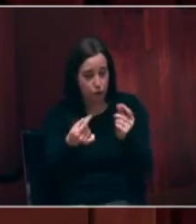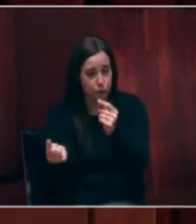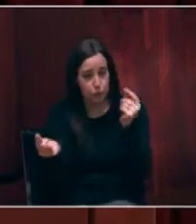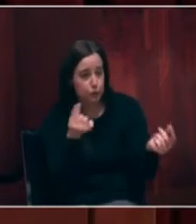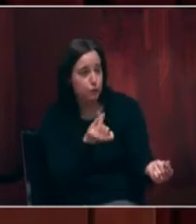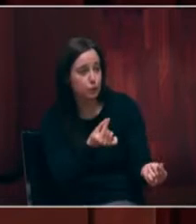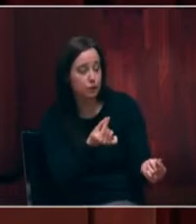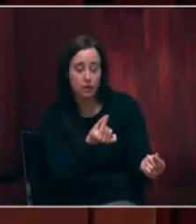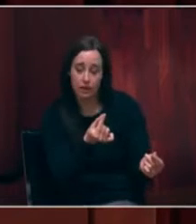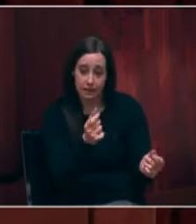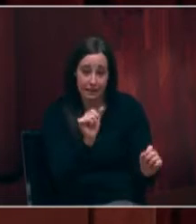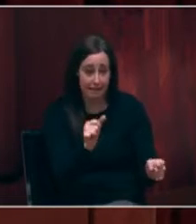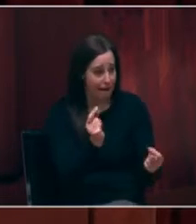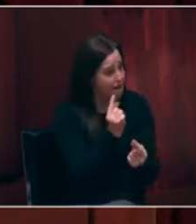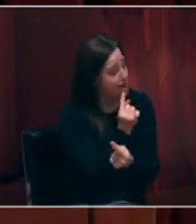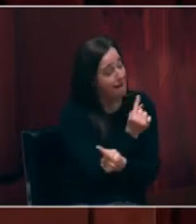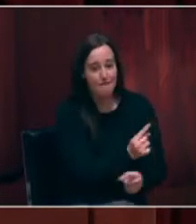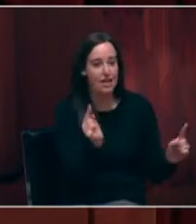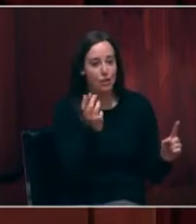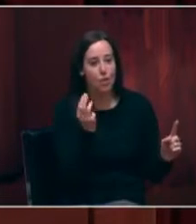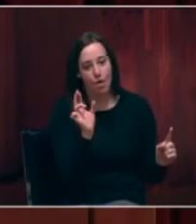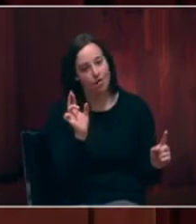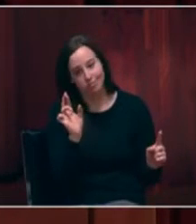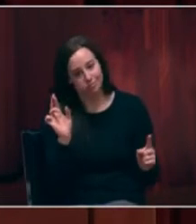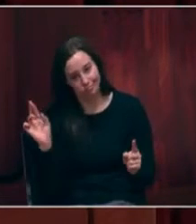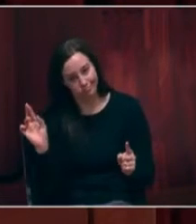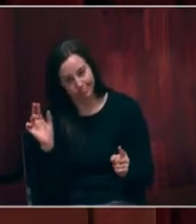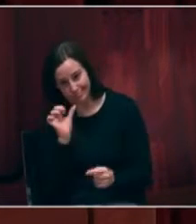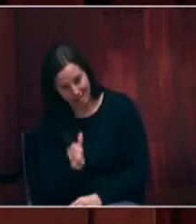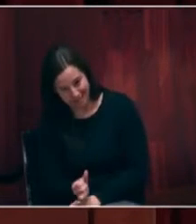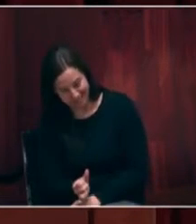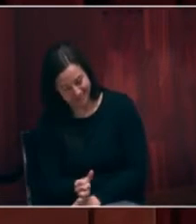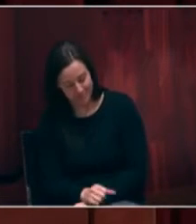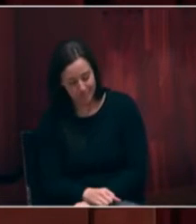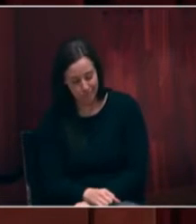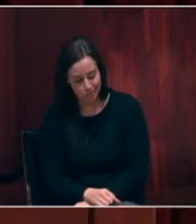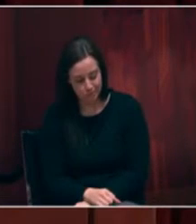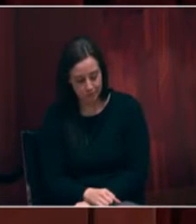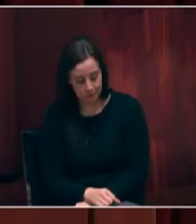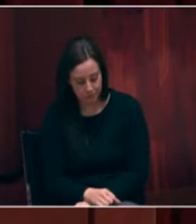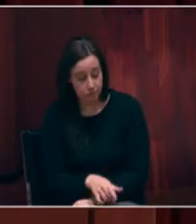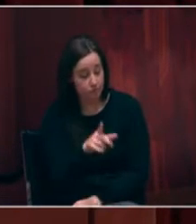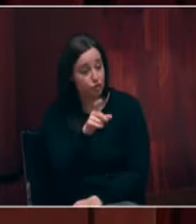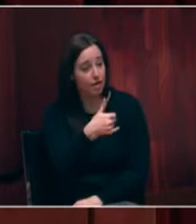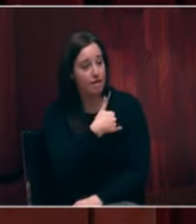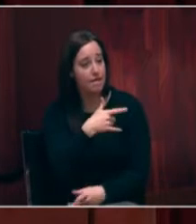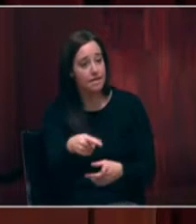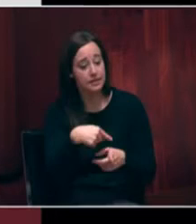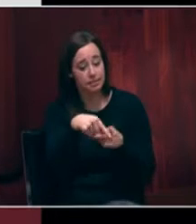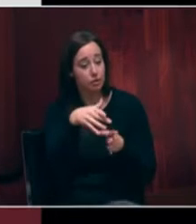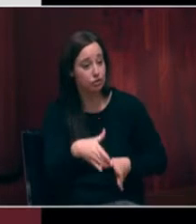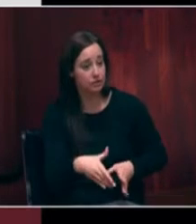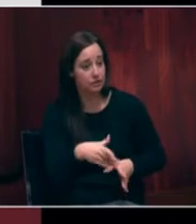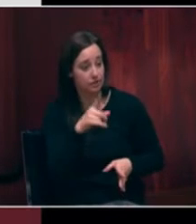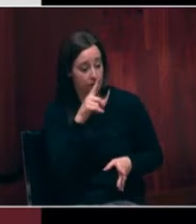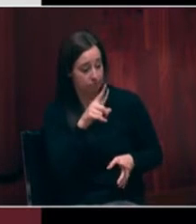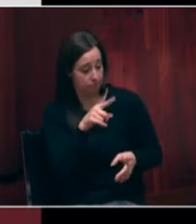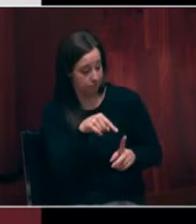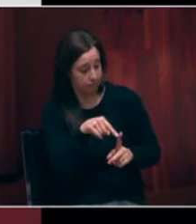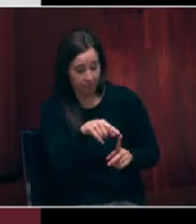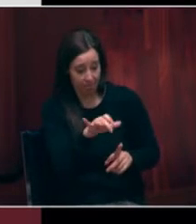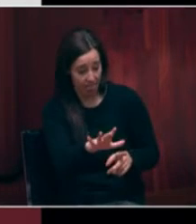capital departments, you should have instructional systems specialists that are trained instructional designers. That's what they've spent